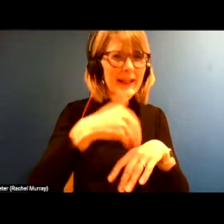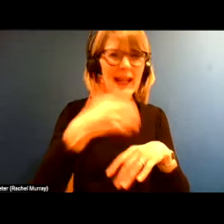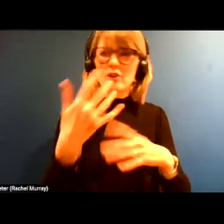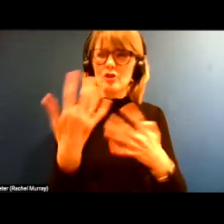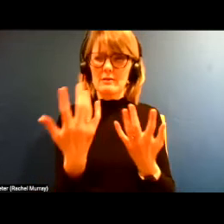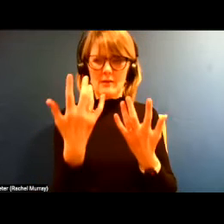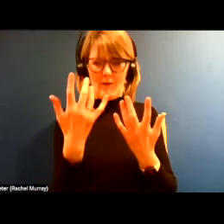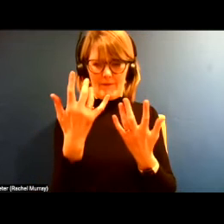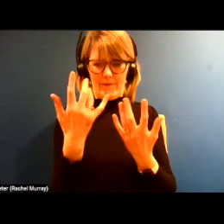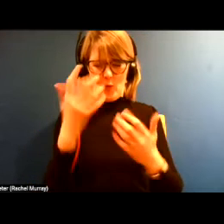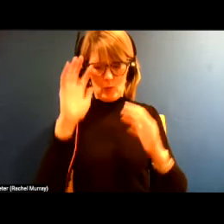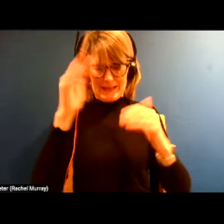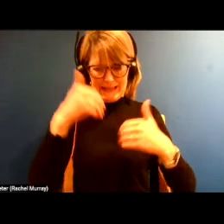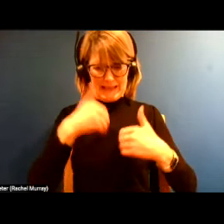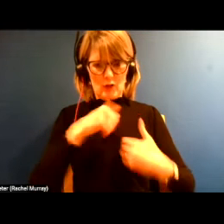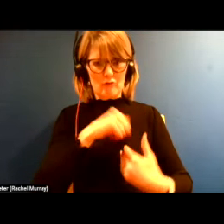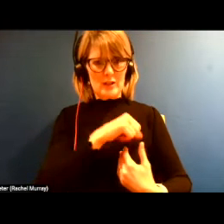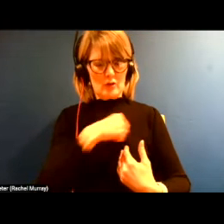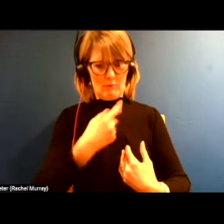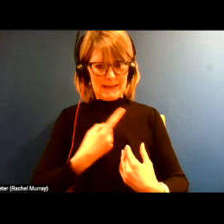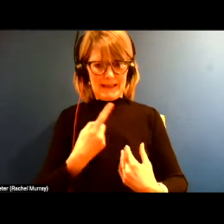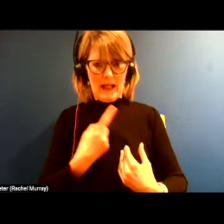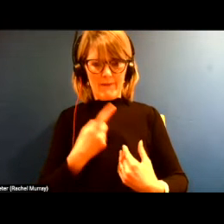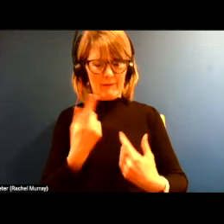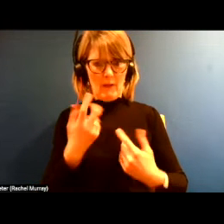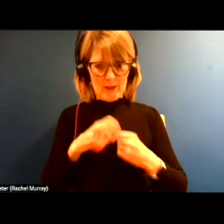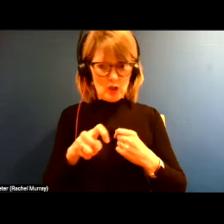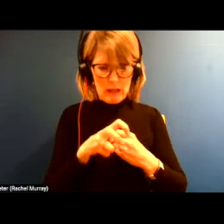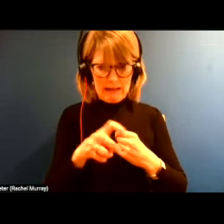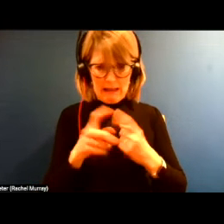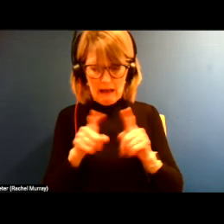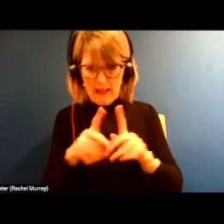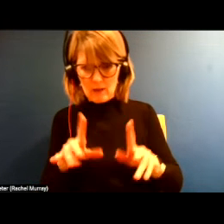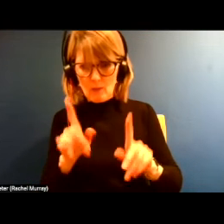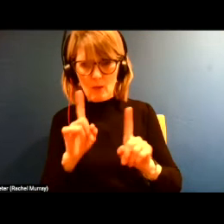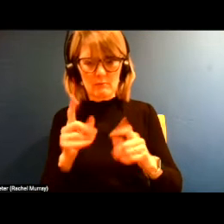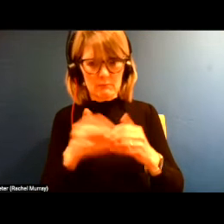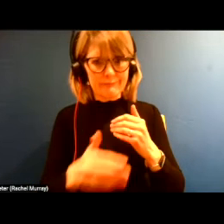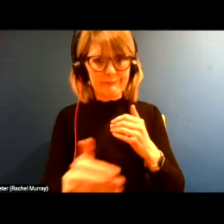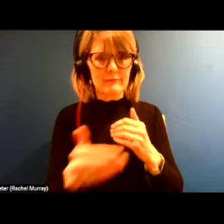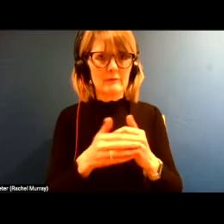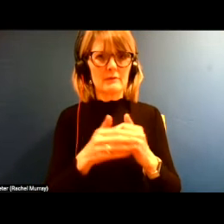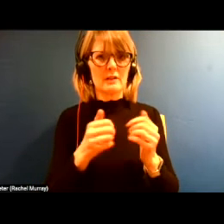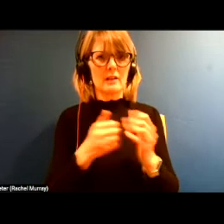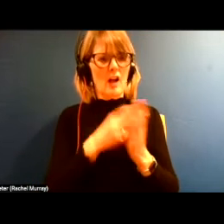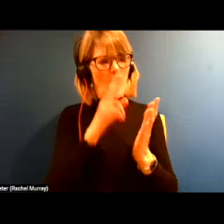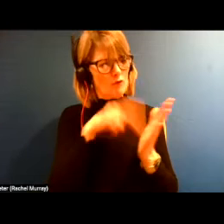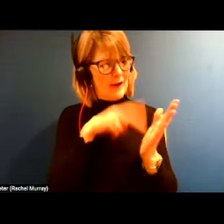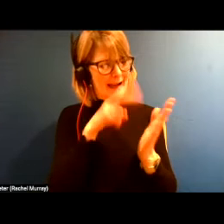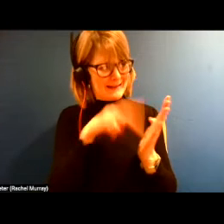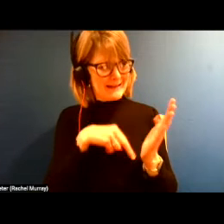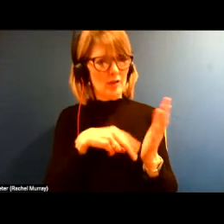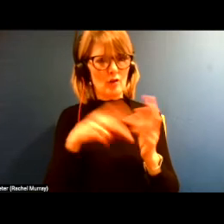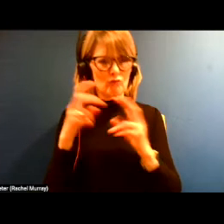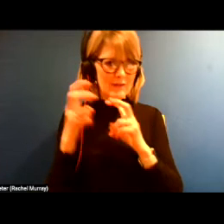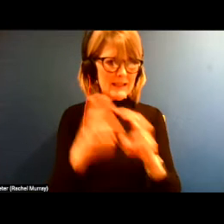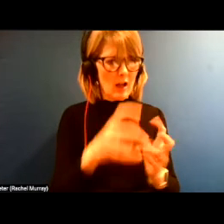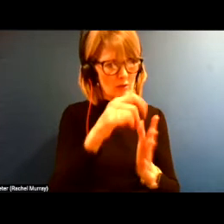difficulties. I used my journal access from my MA studies to read research papers that suggested autistic people couldn't be a